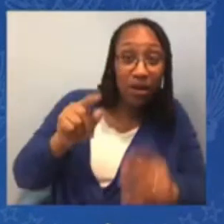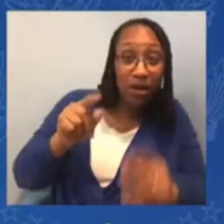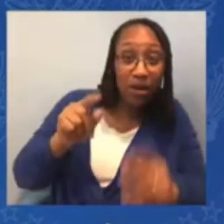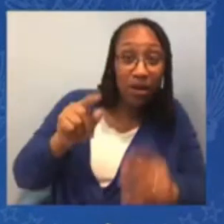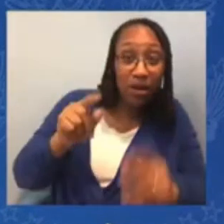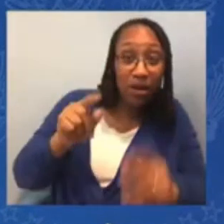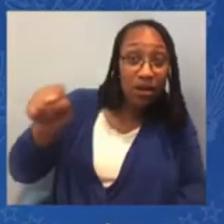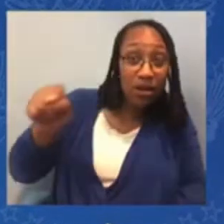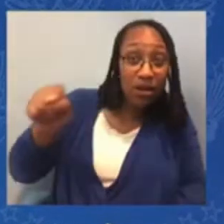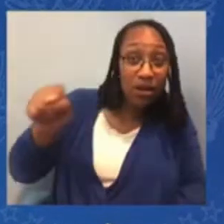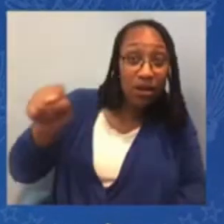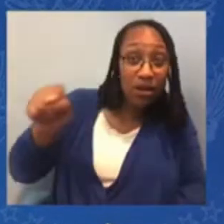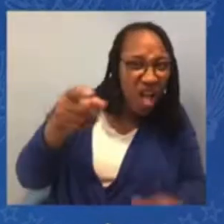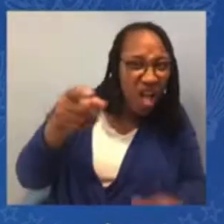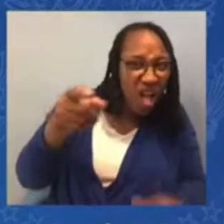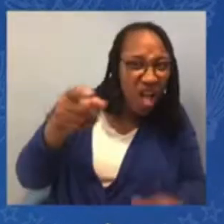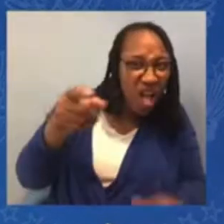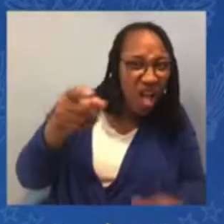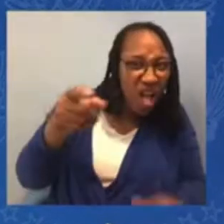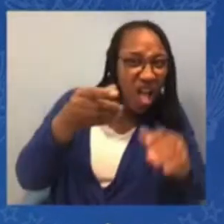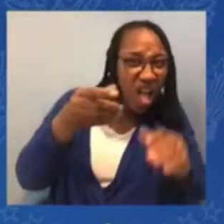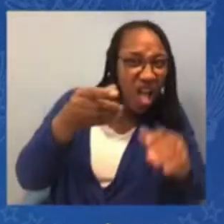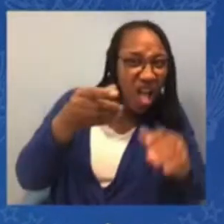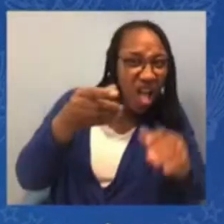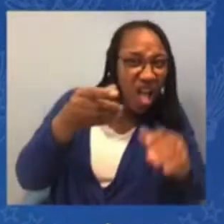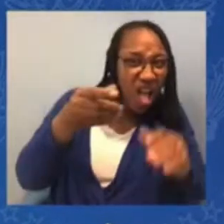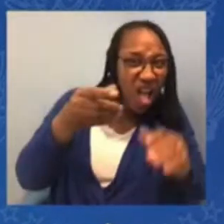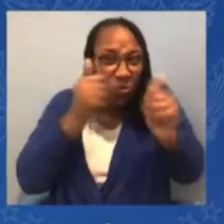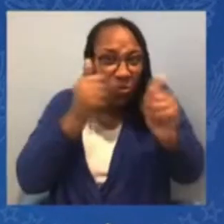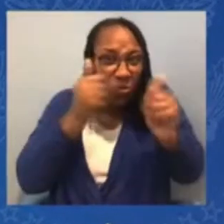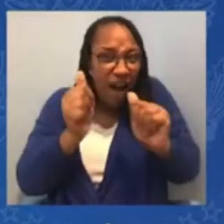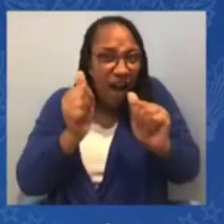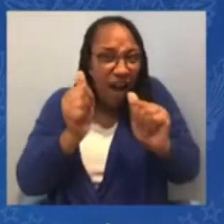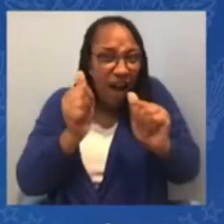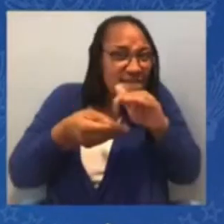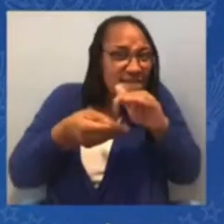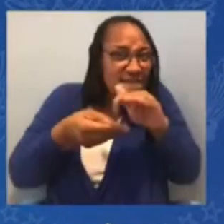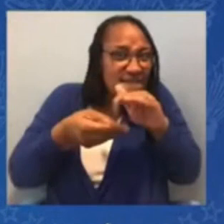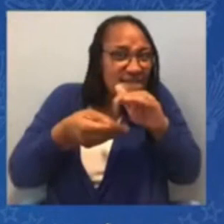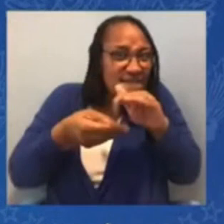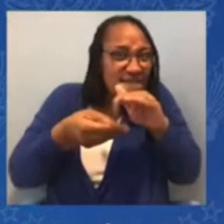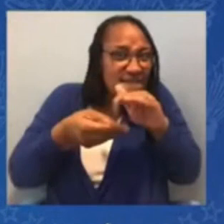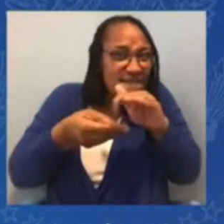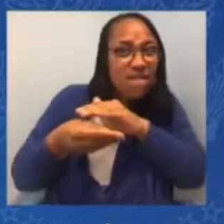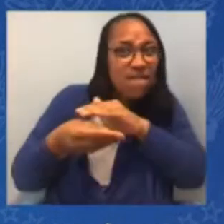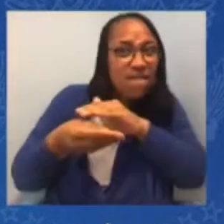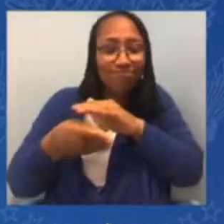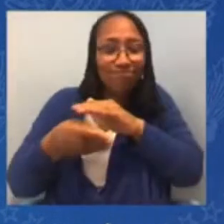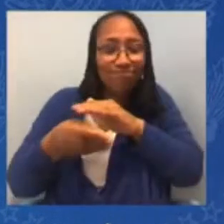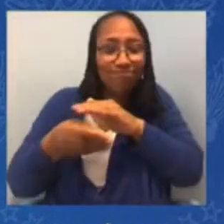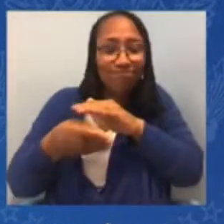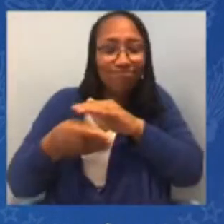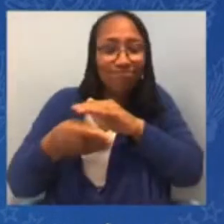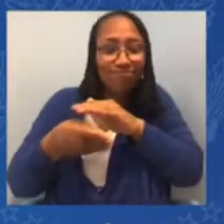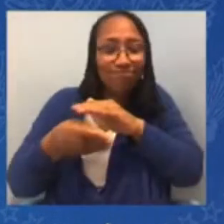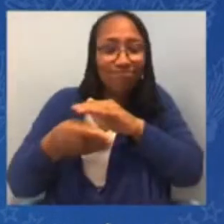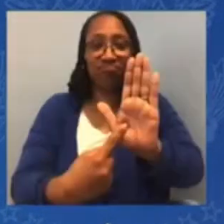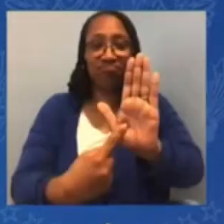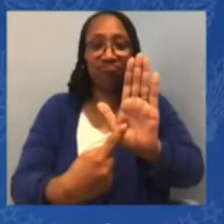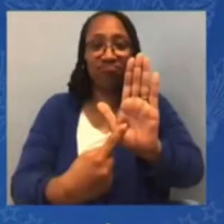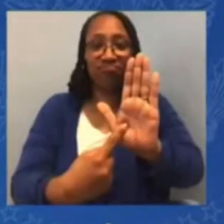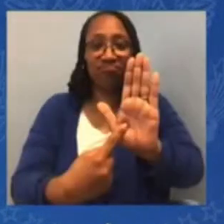talking about the fentanyl at the border and all that? I speak with the president of Mexico.